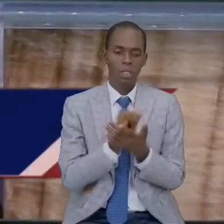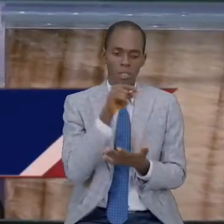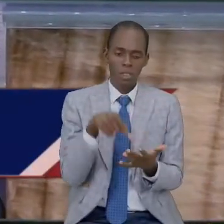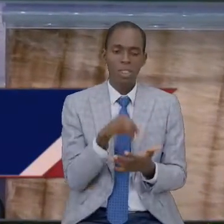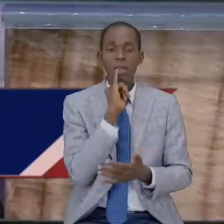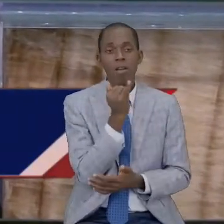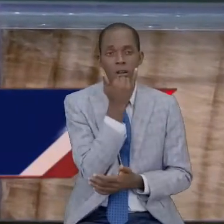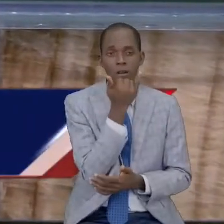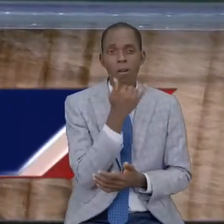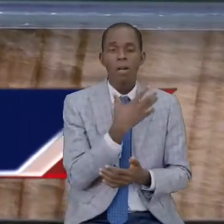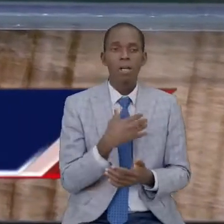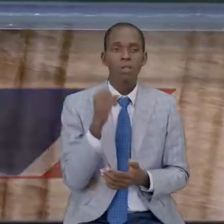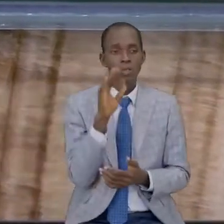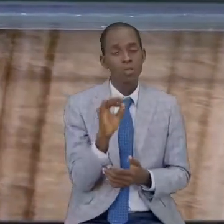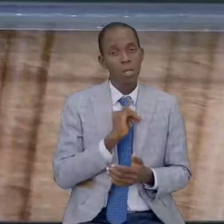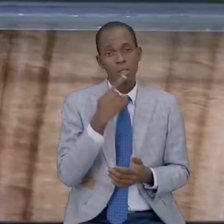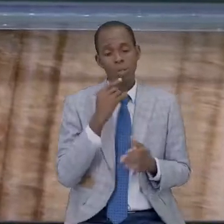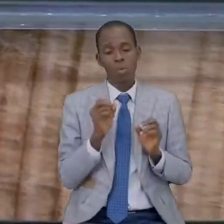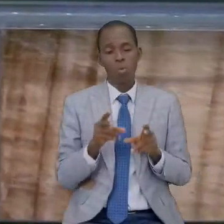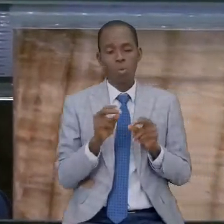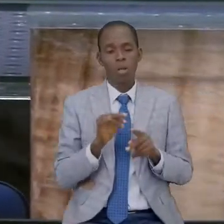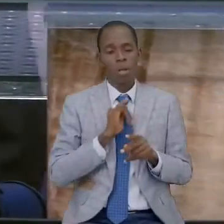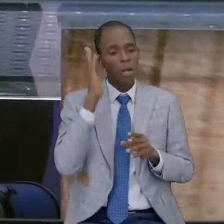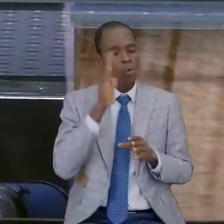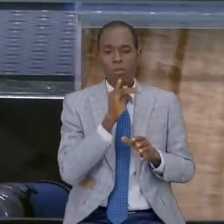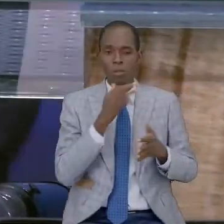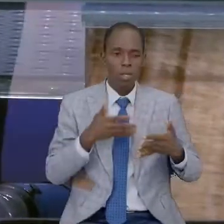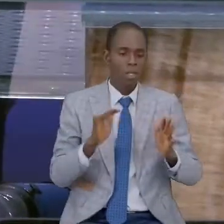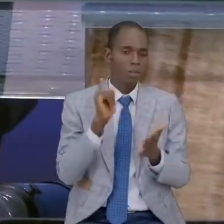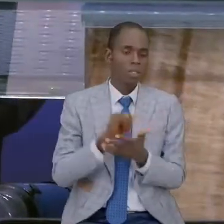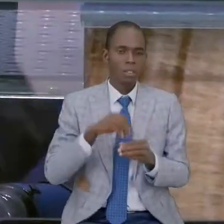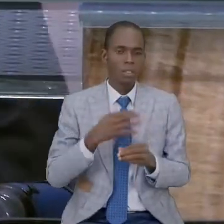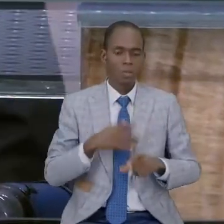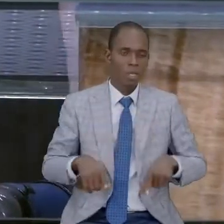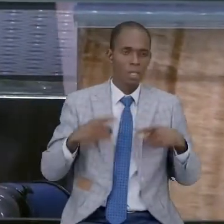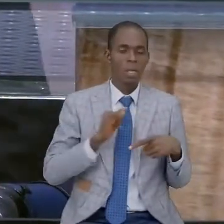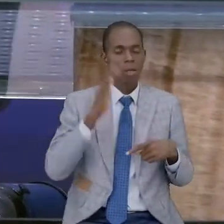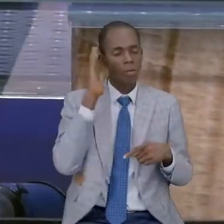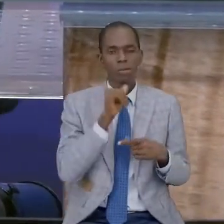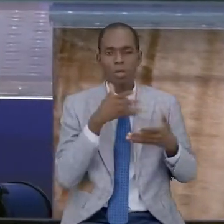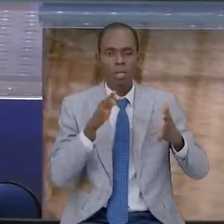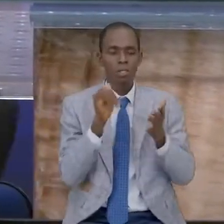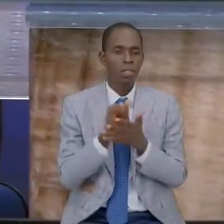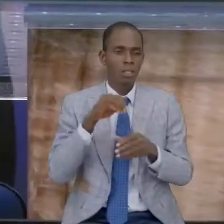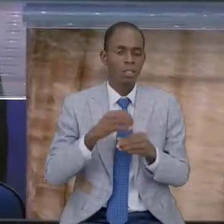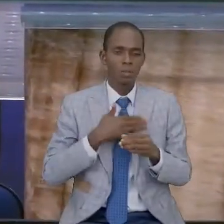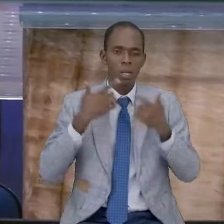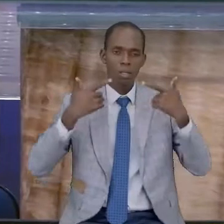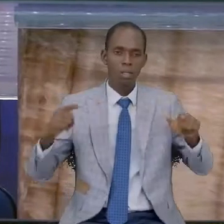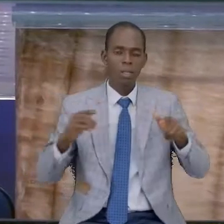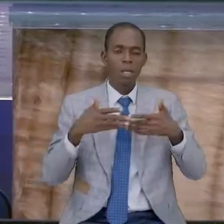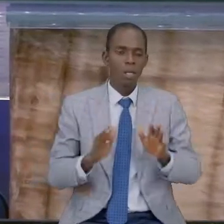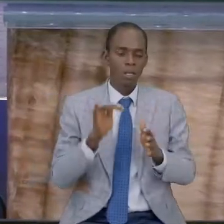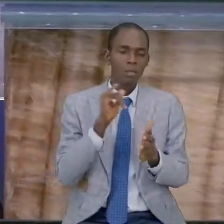wrong. And so I said, okay, I'll not allow that in my life. I'll not allow that in my language. I'll not allow that in